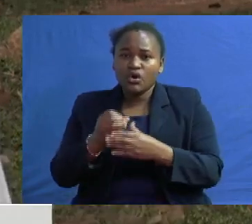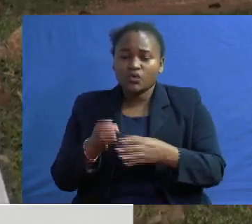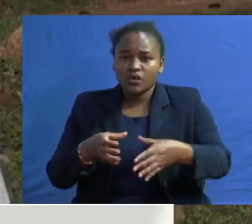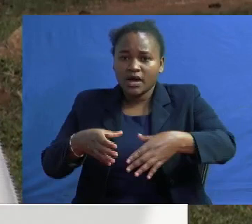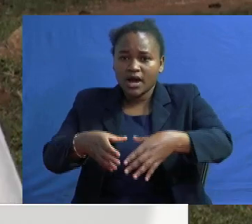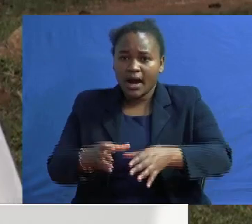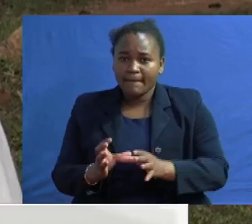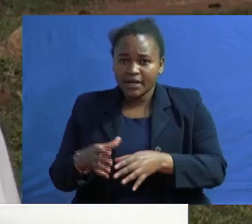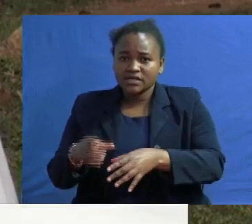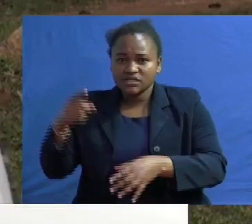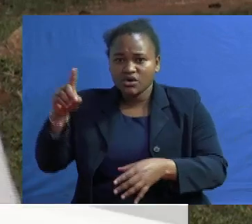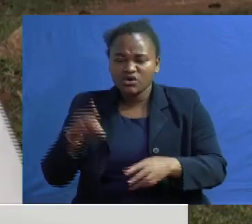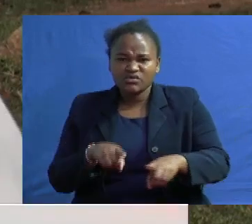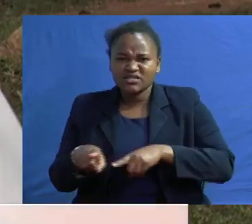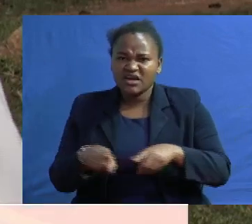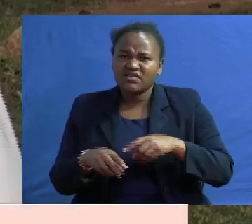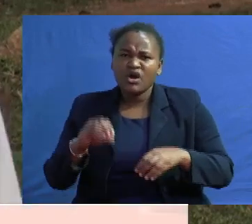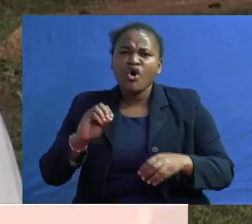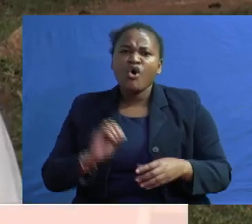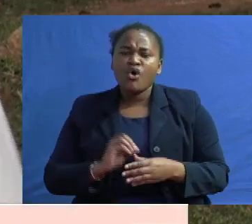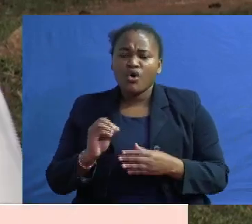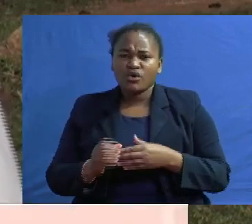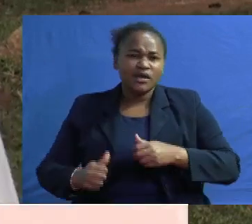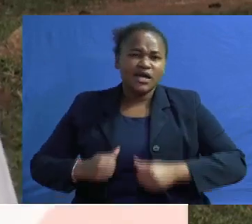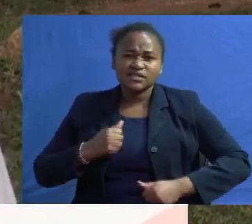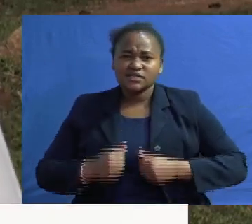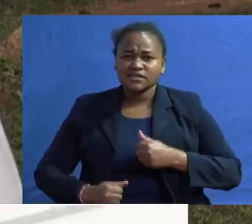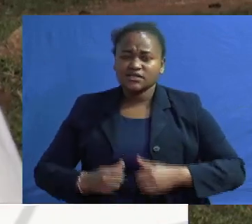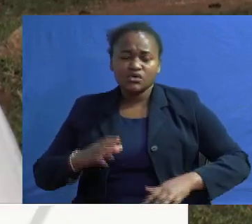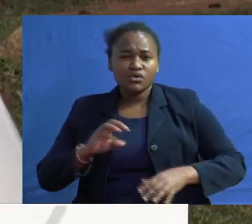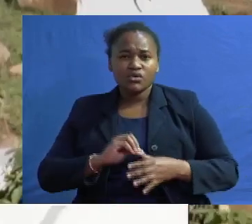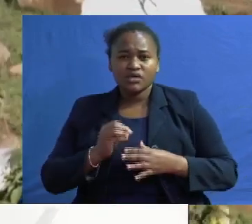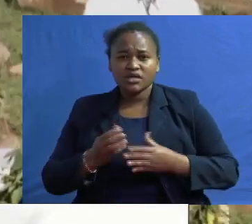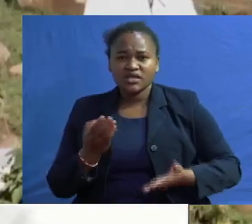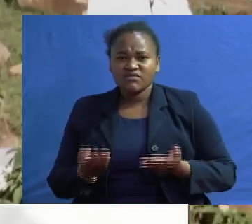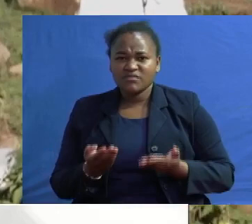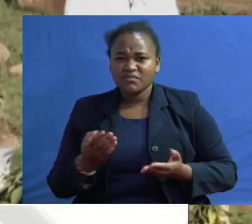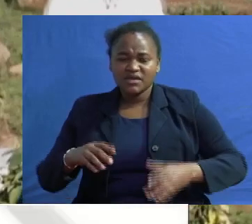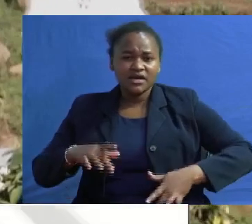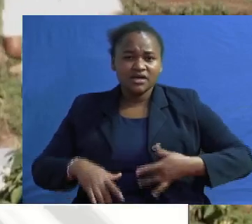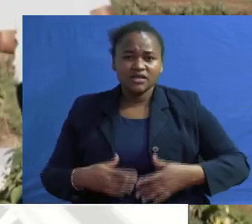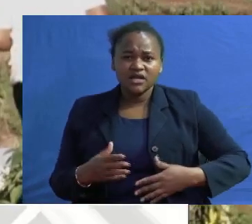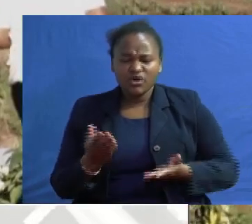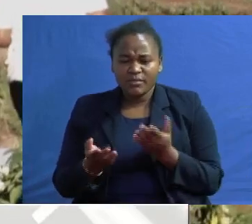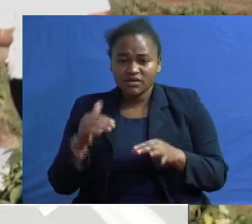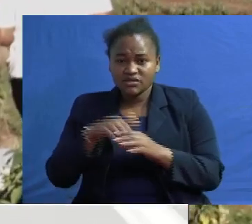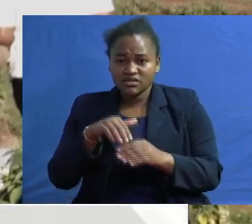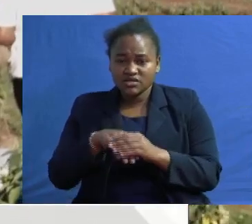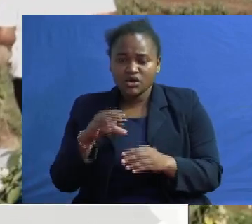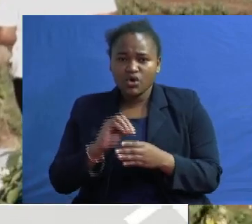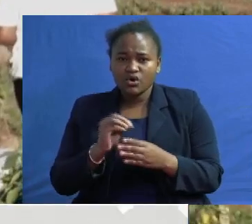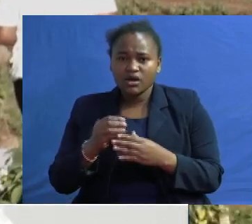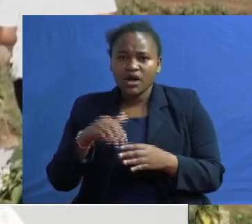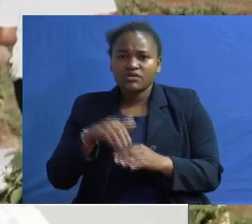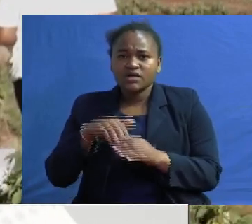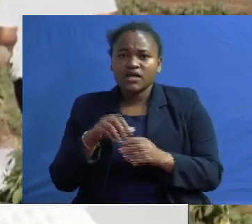wameenda hiking, wameenda picnic, wameenda tu kujienjoy. Hao ndio watu mimi na target. Nikilinganisha hii na ya ndani, mimi na za